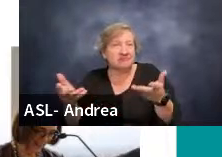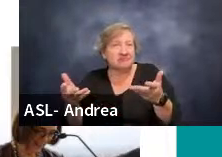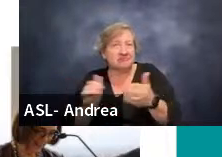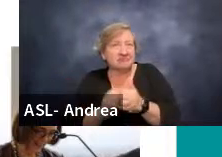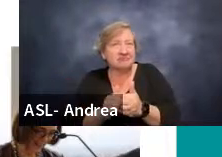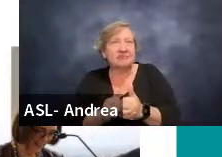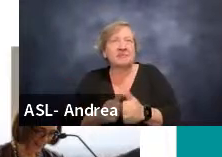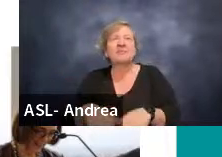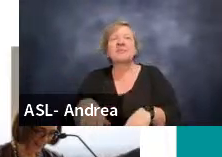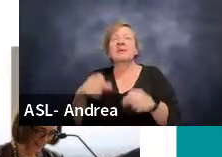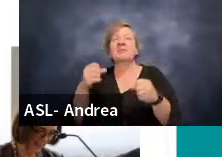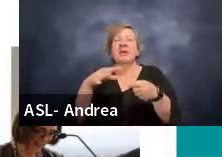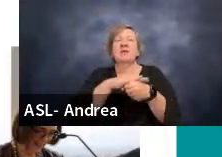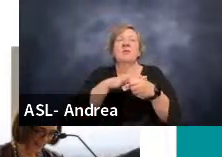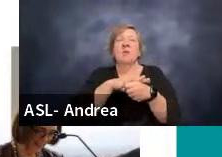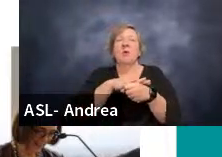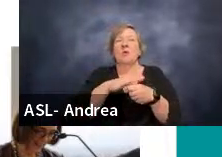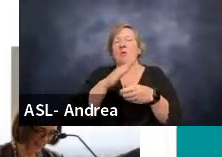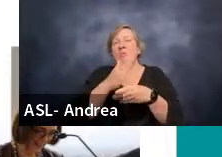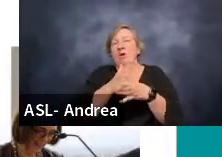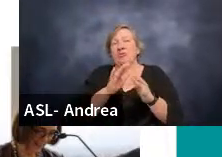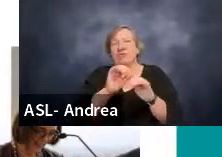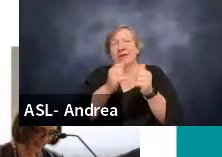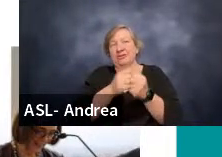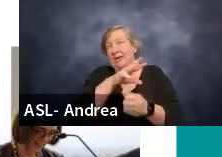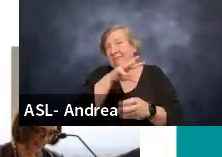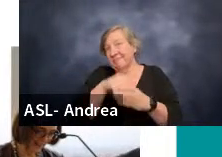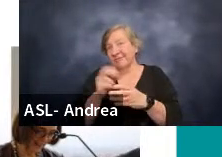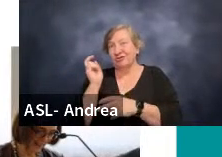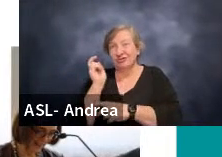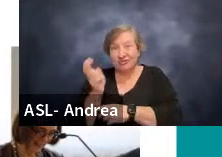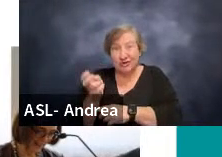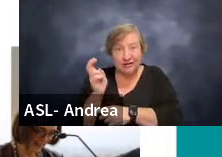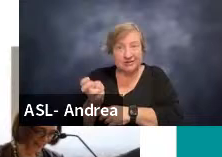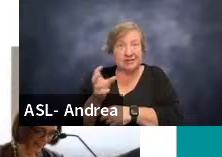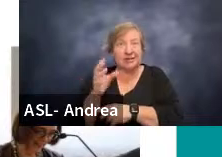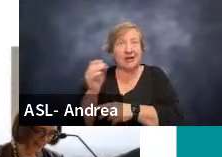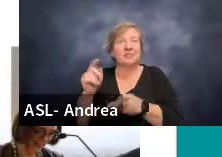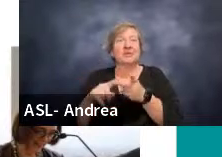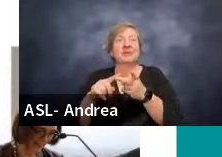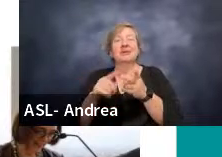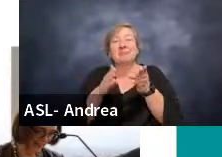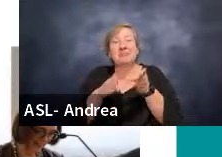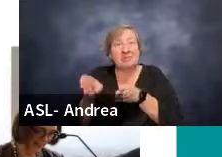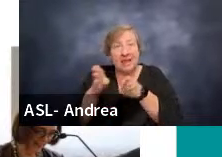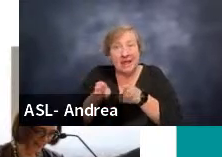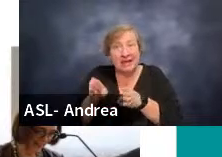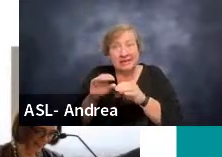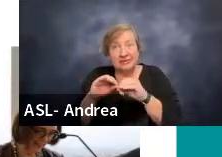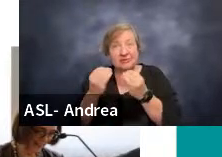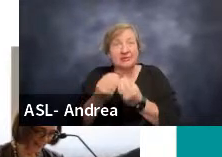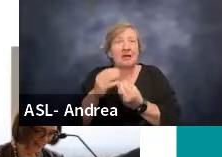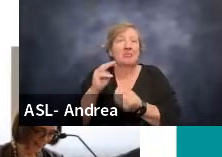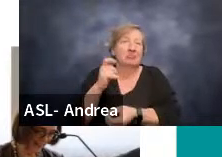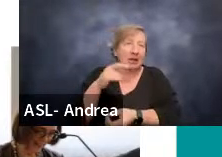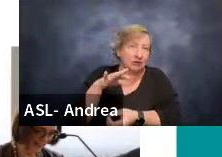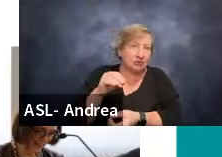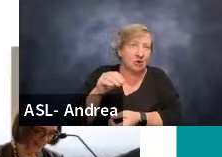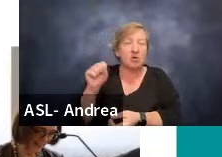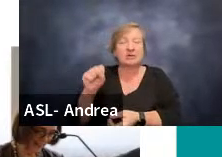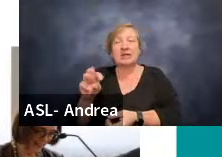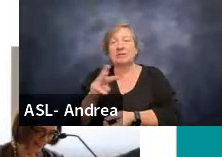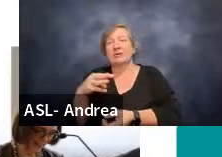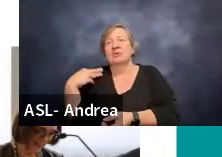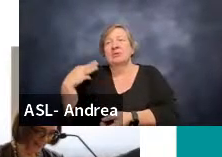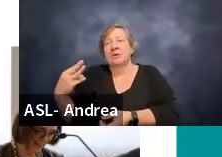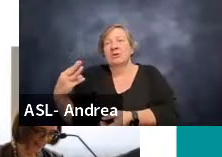transportation agencies, including the transit agencies, the local planning agencies, Oregon Metro and Southwest Washington